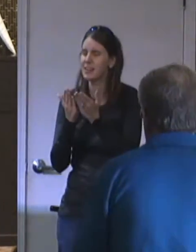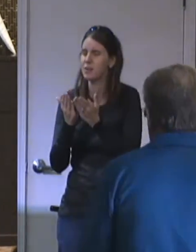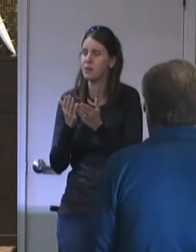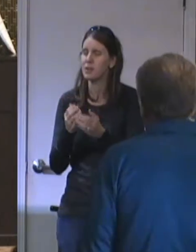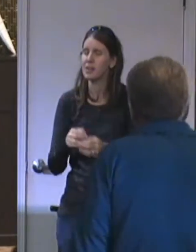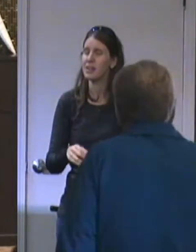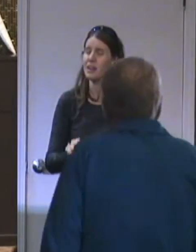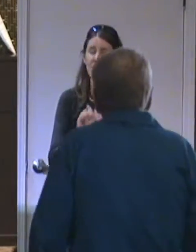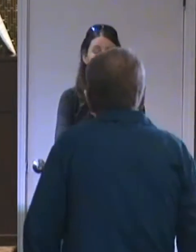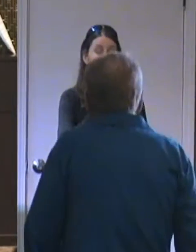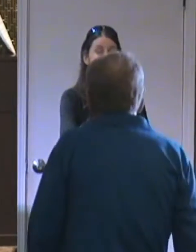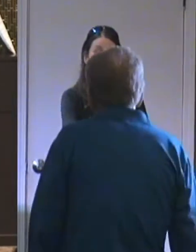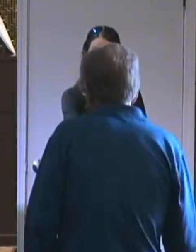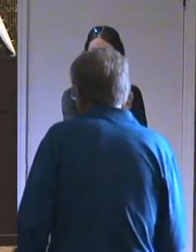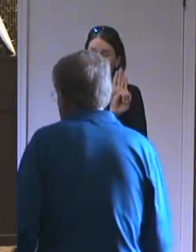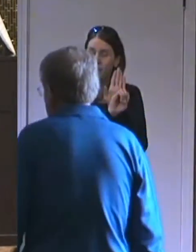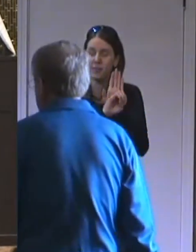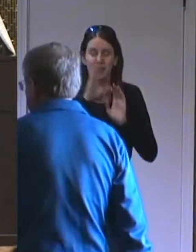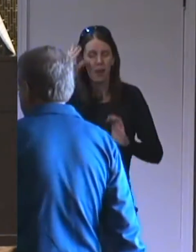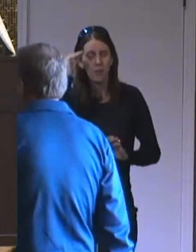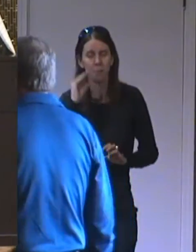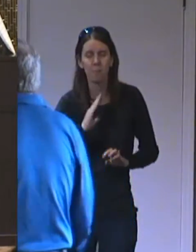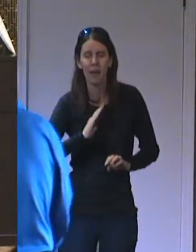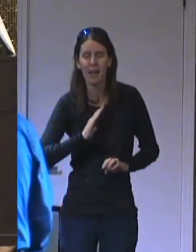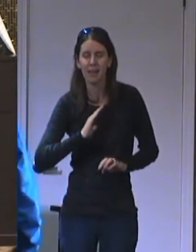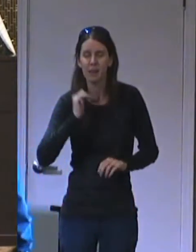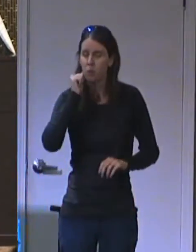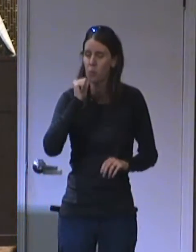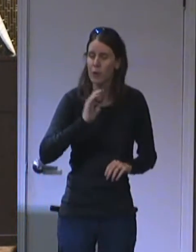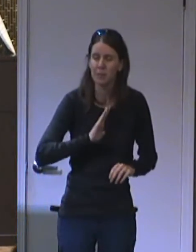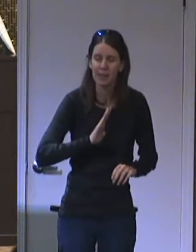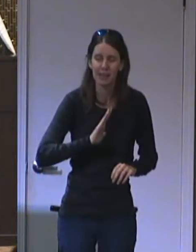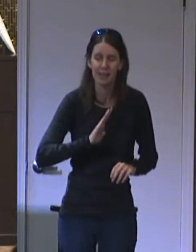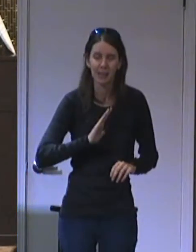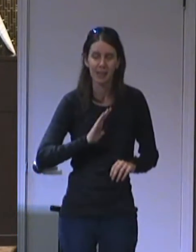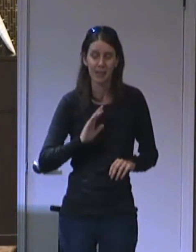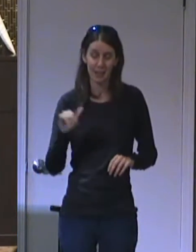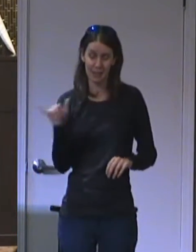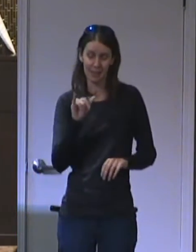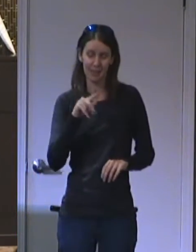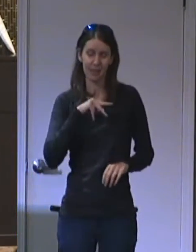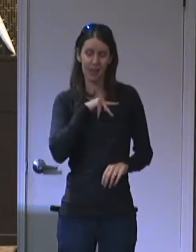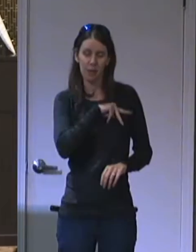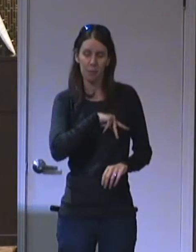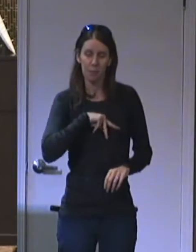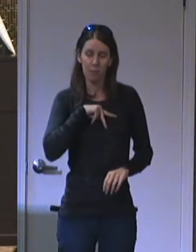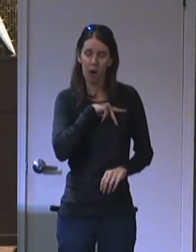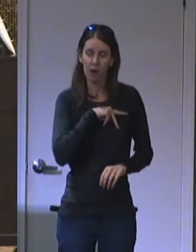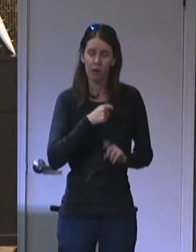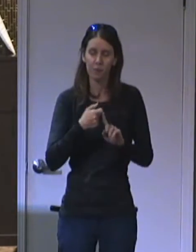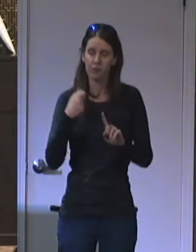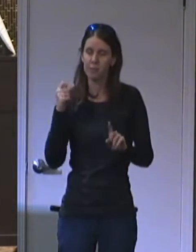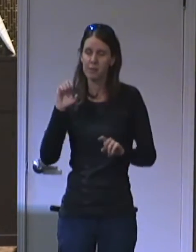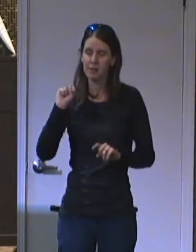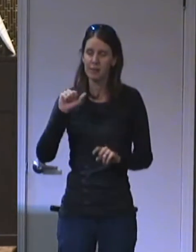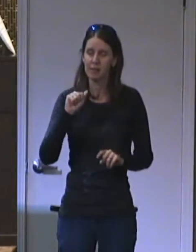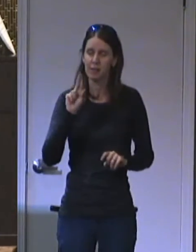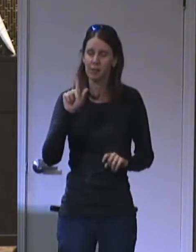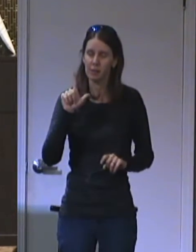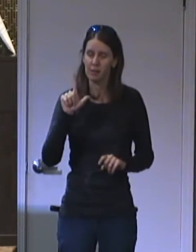great examples in our life of men like Saul, who became Paul, of Jesus,